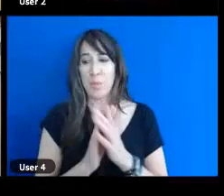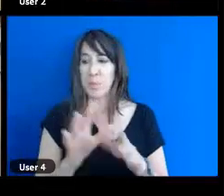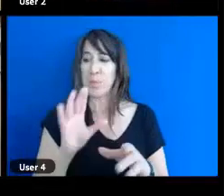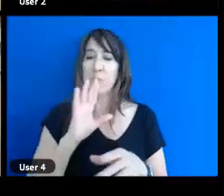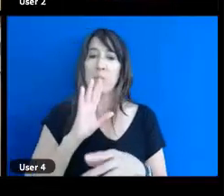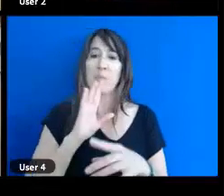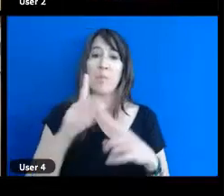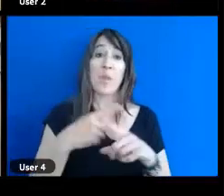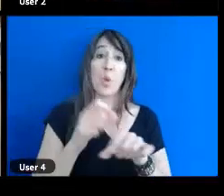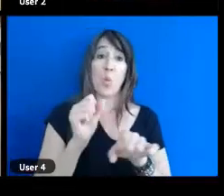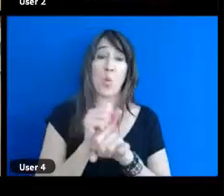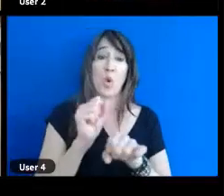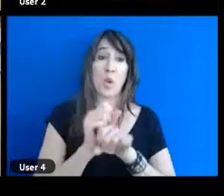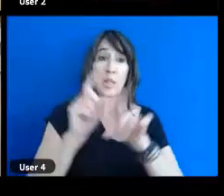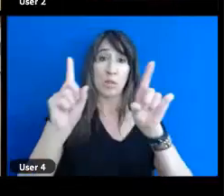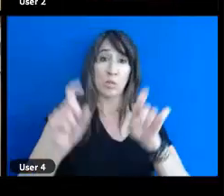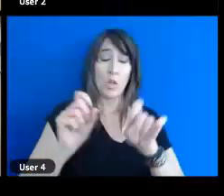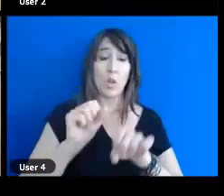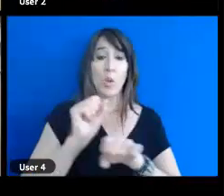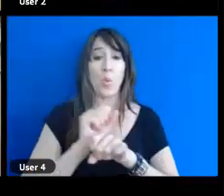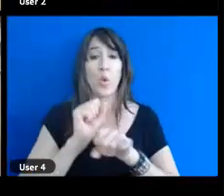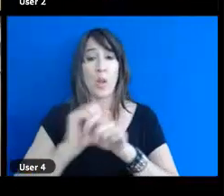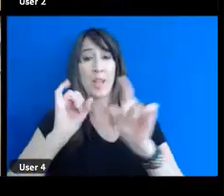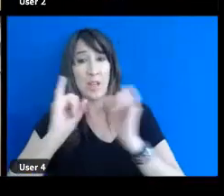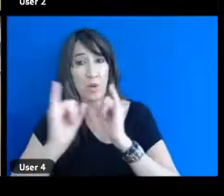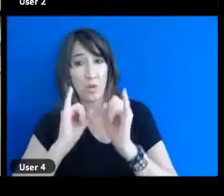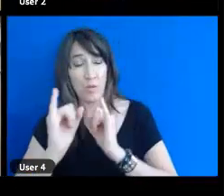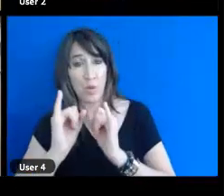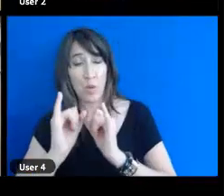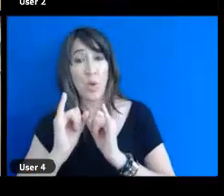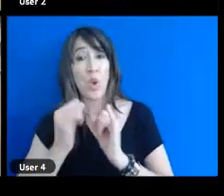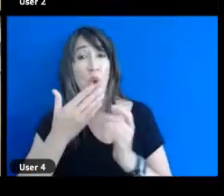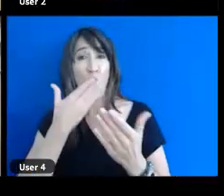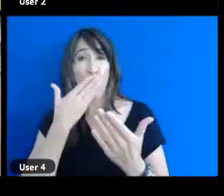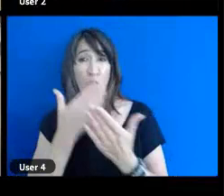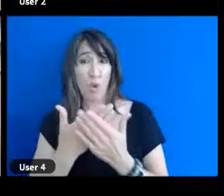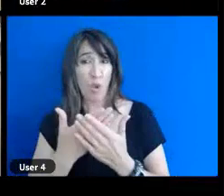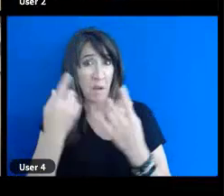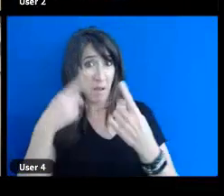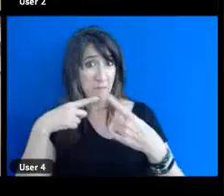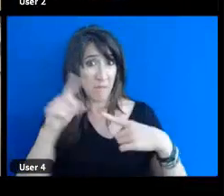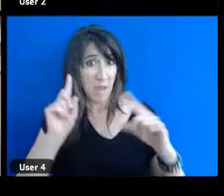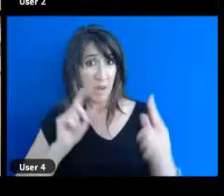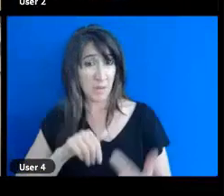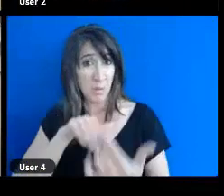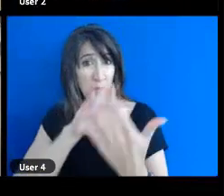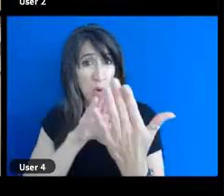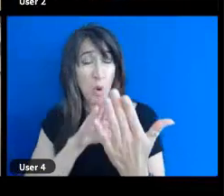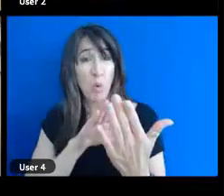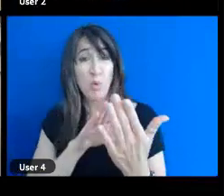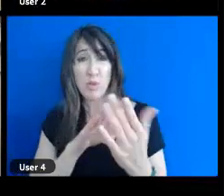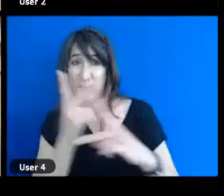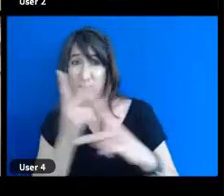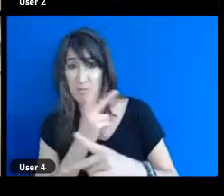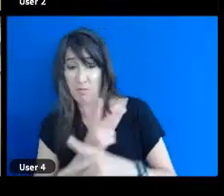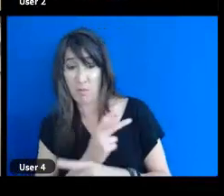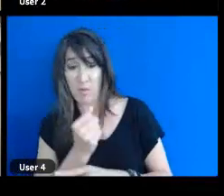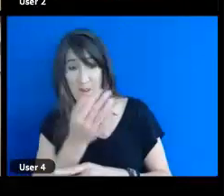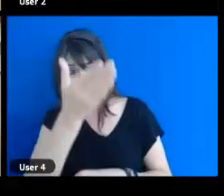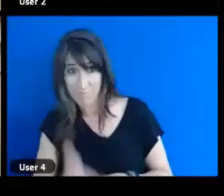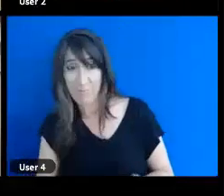the way that the questions are asked. I spoke to you about working trials and working interviews. A really